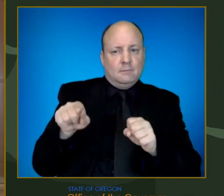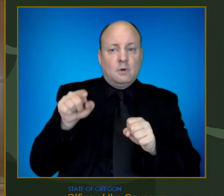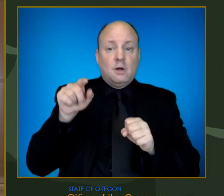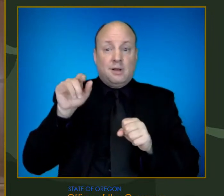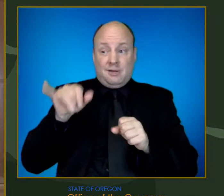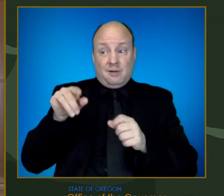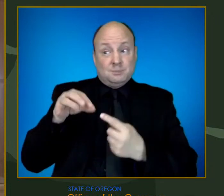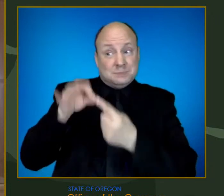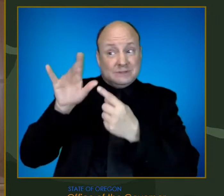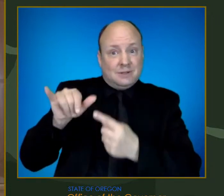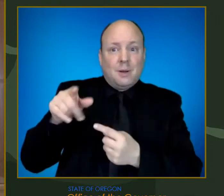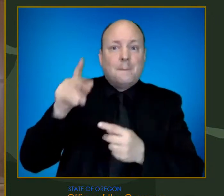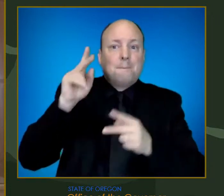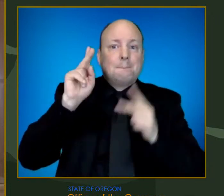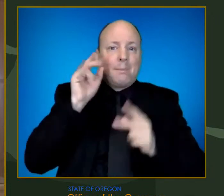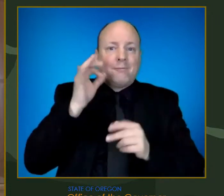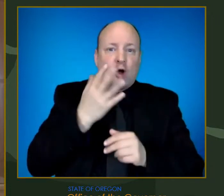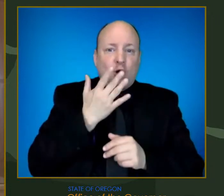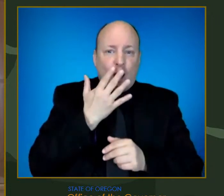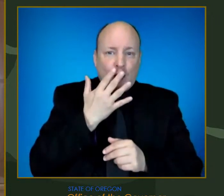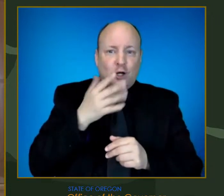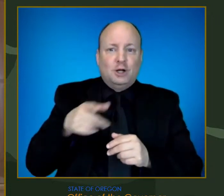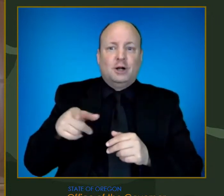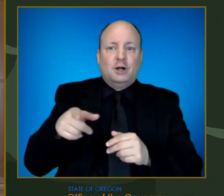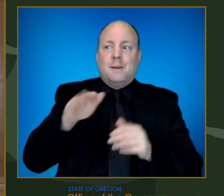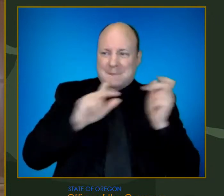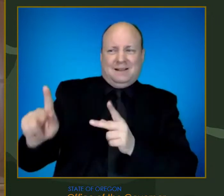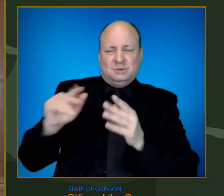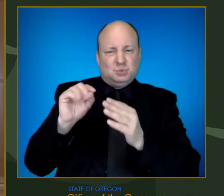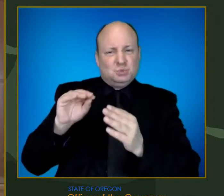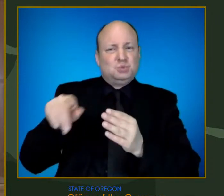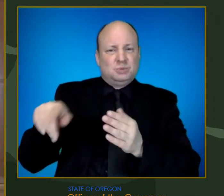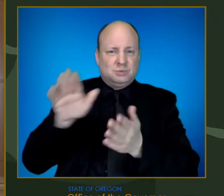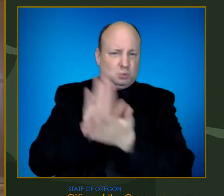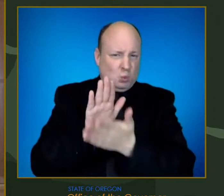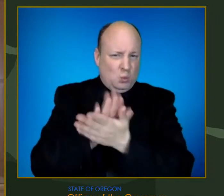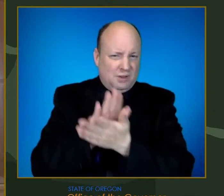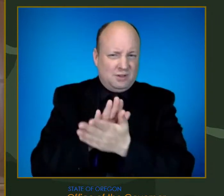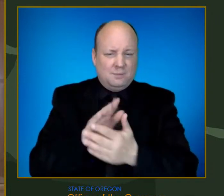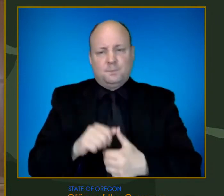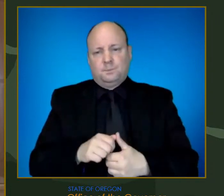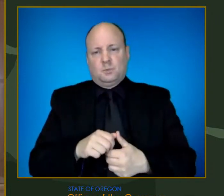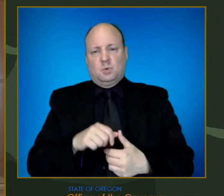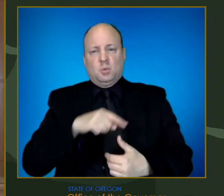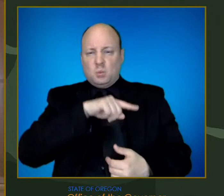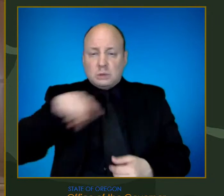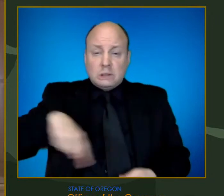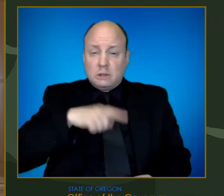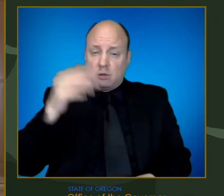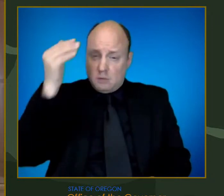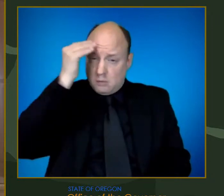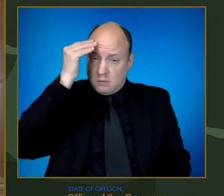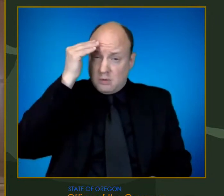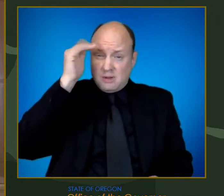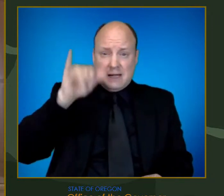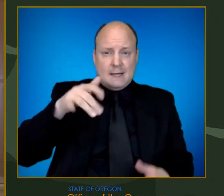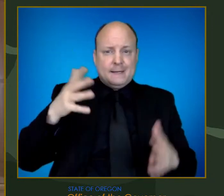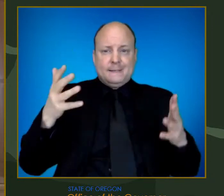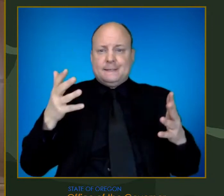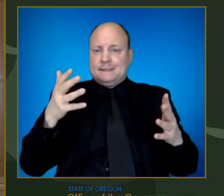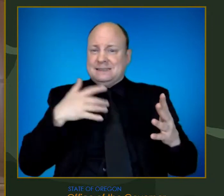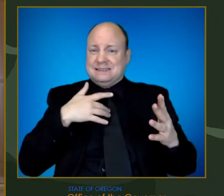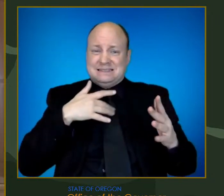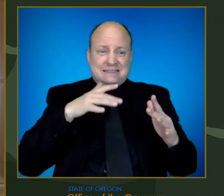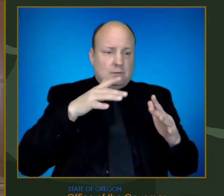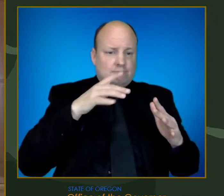the classroom as quickly as possible. We know that there is an opportunity gap in our education system.